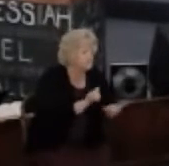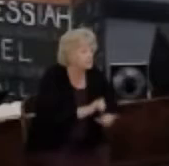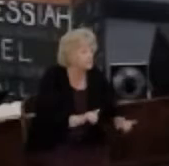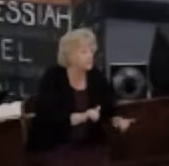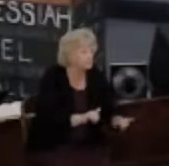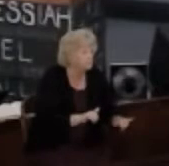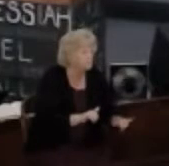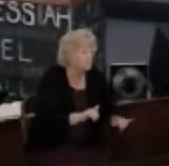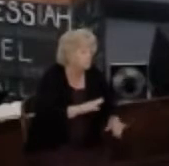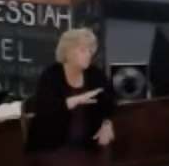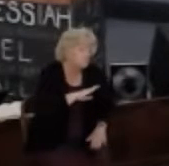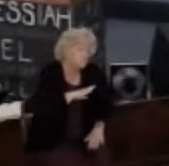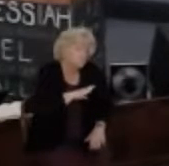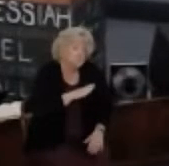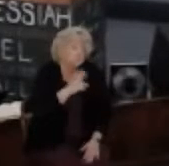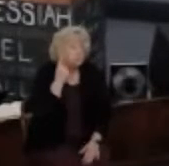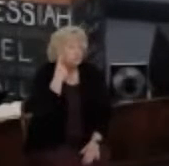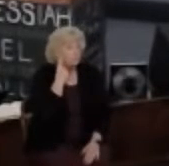of God's word.